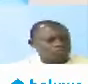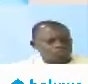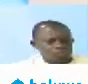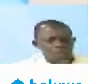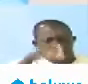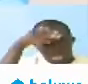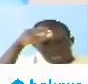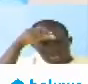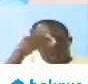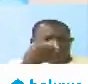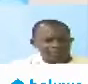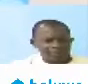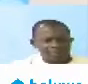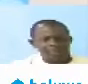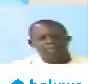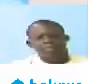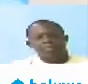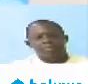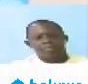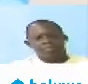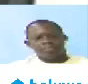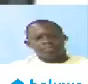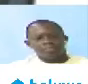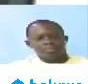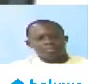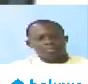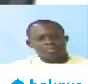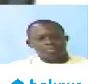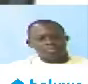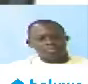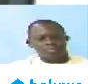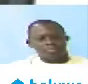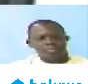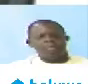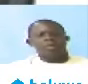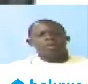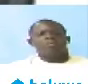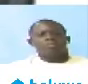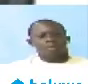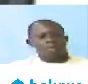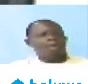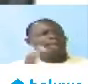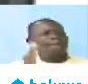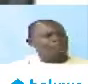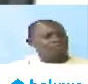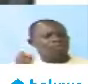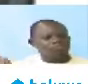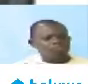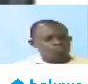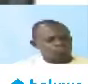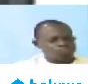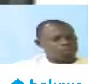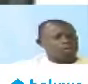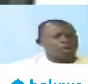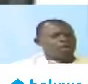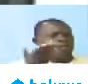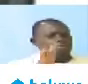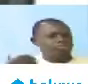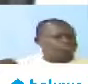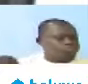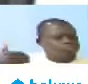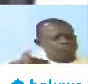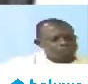Dara Karonge Kanuma. And Darao Dara Karonga Kanuma for 81. I was at that Dara in